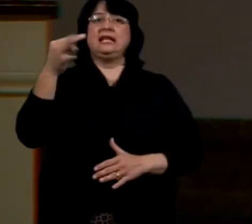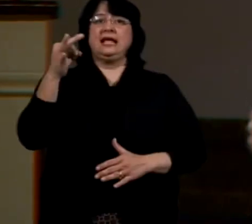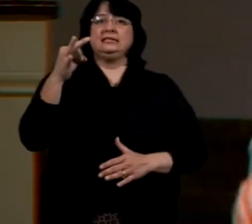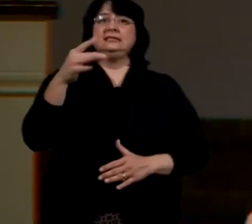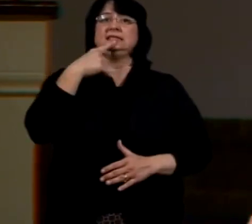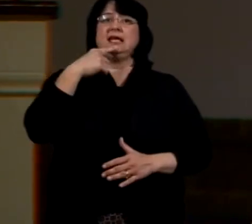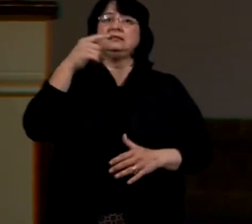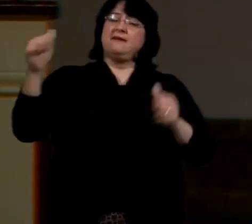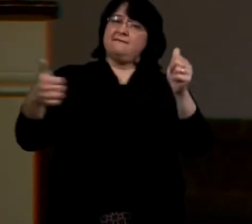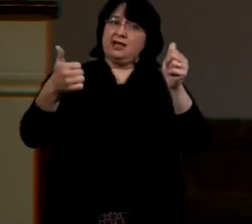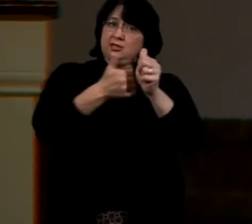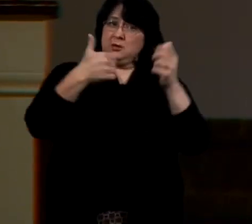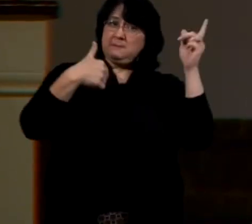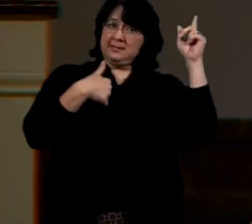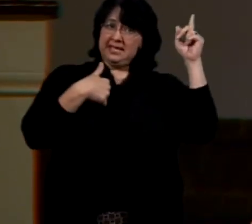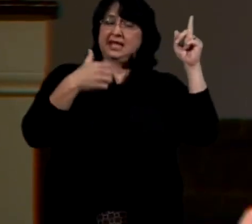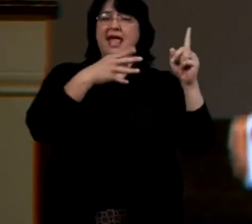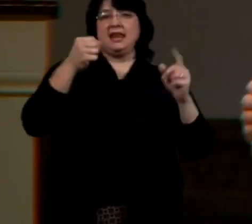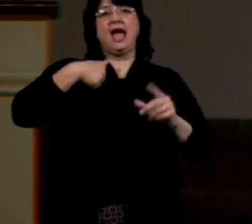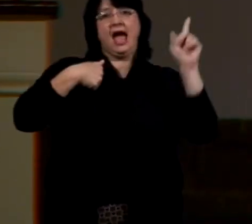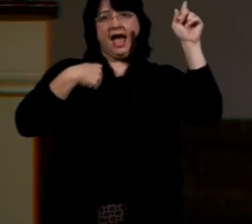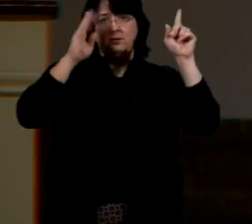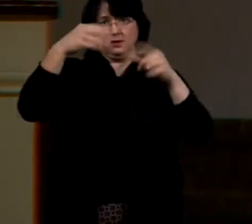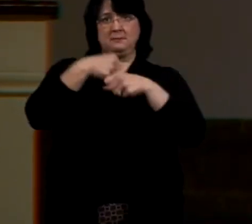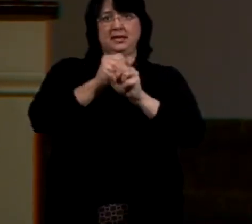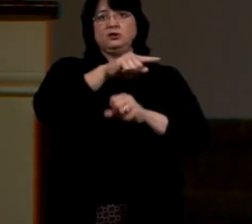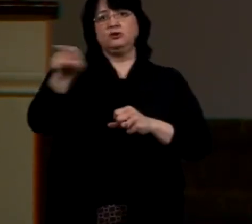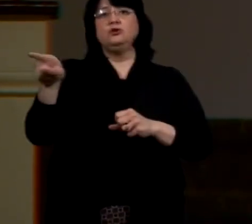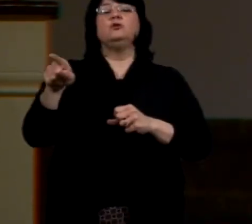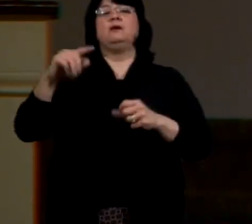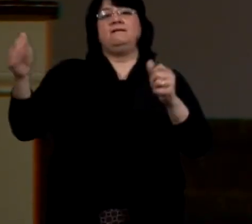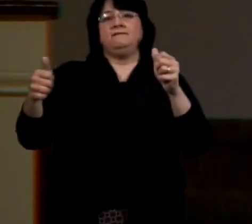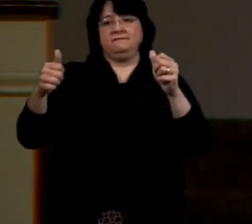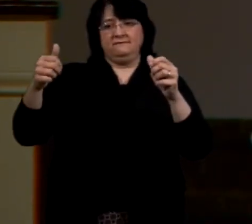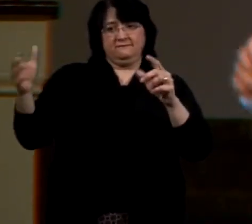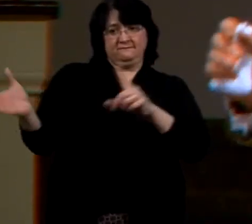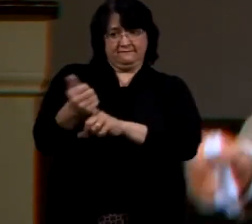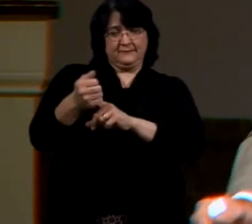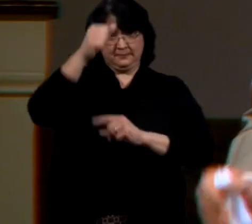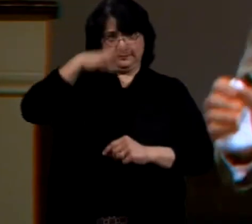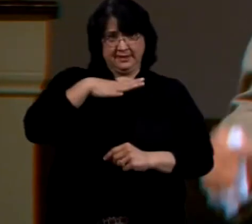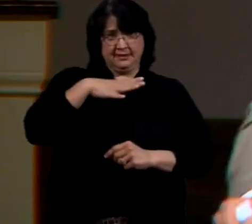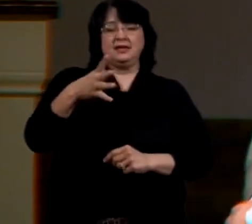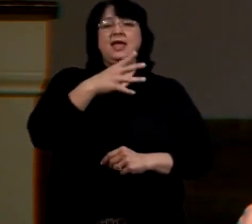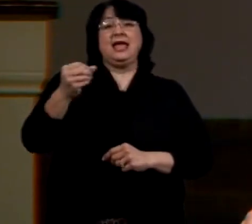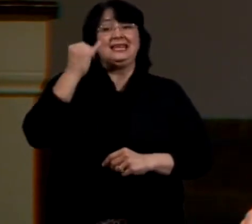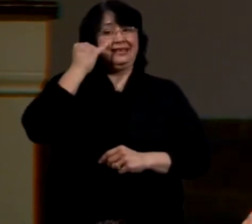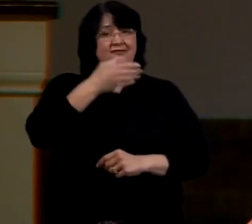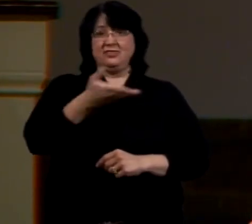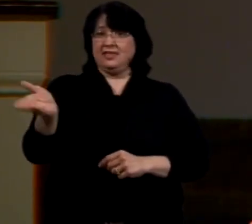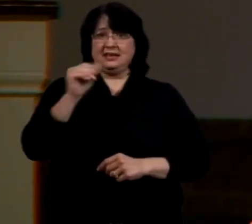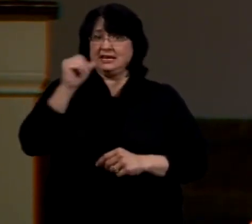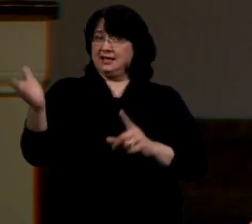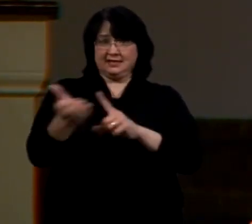follow me and I will make you fishers of men. If they did not from that moment going forward catch